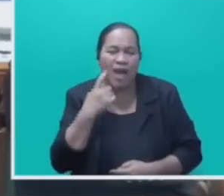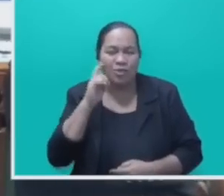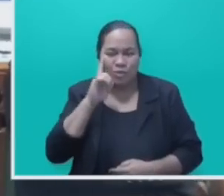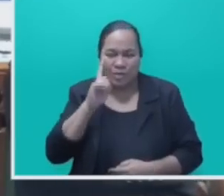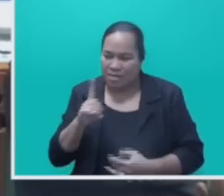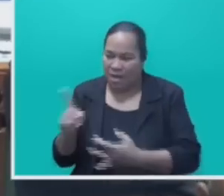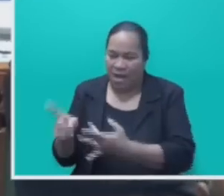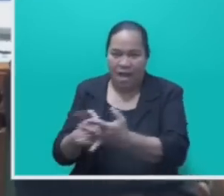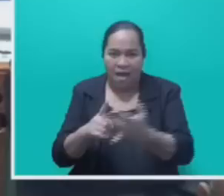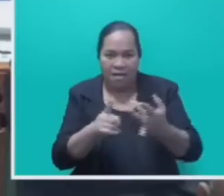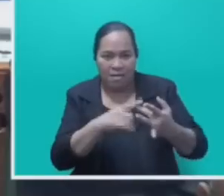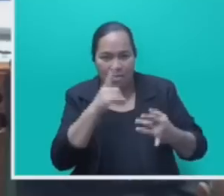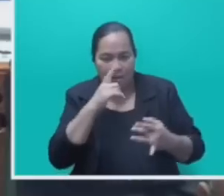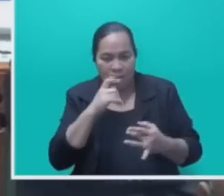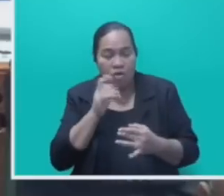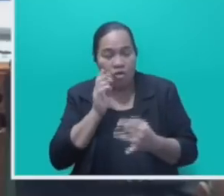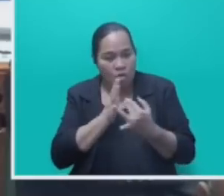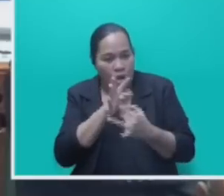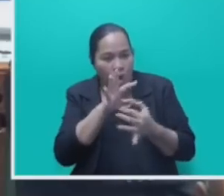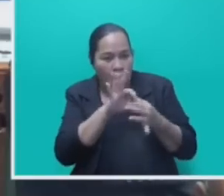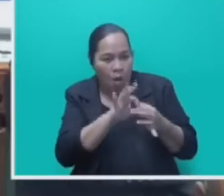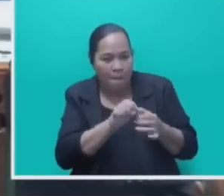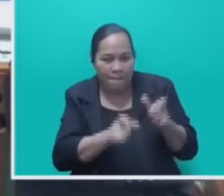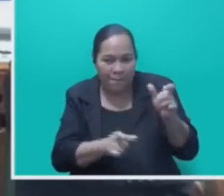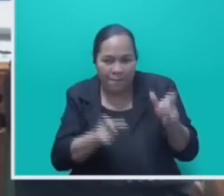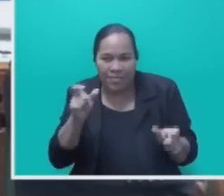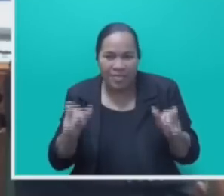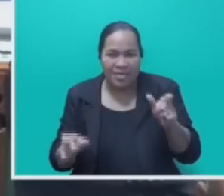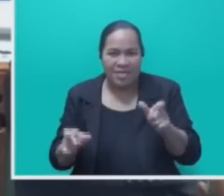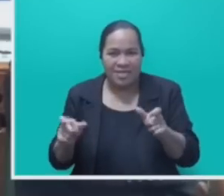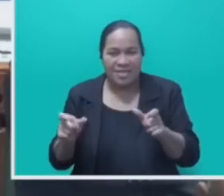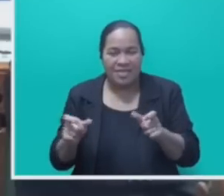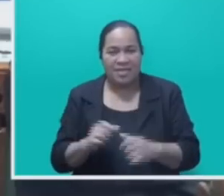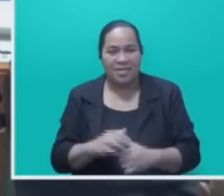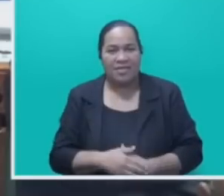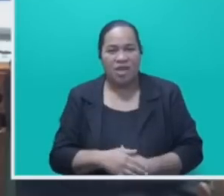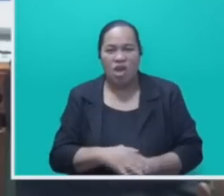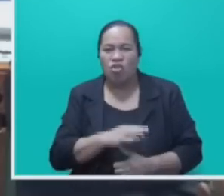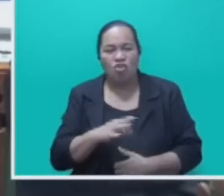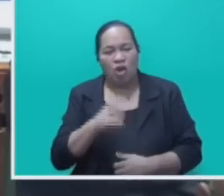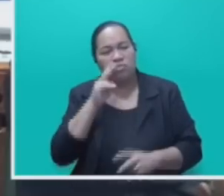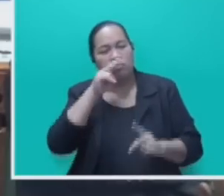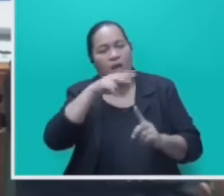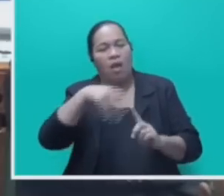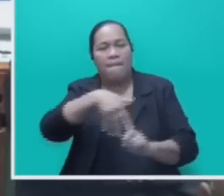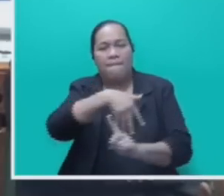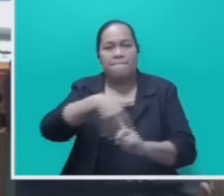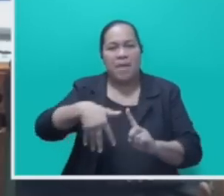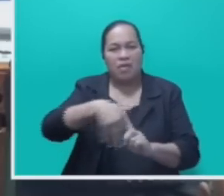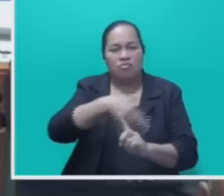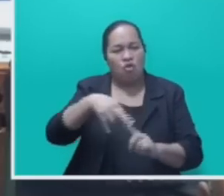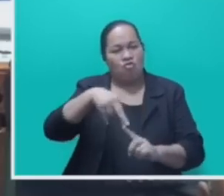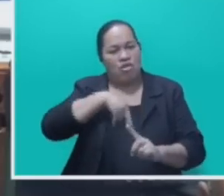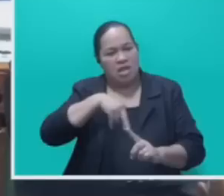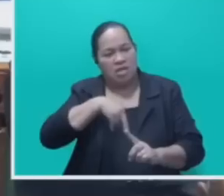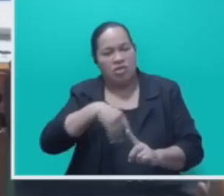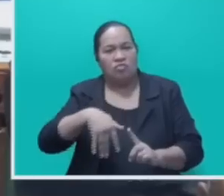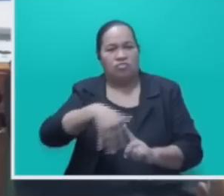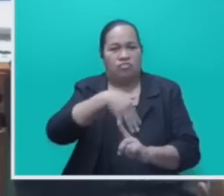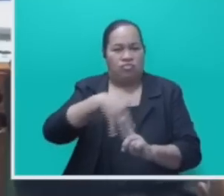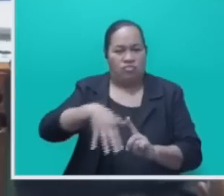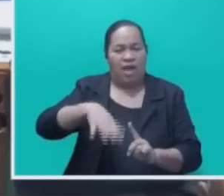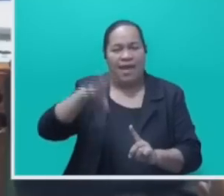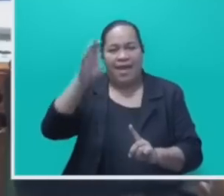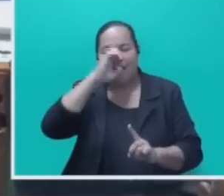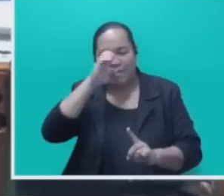citizens through the prism of their own personality and character, rather than their ethnic background or religious belief.